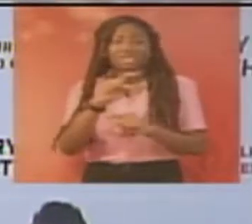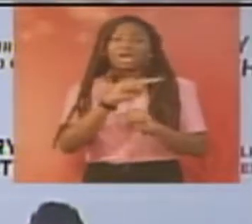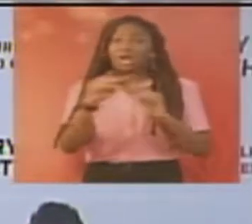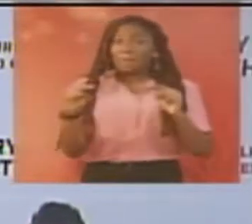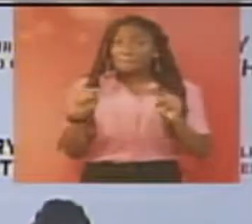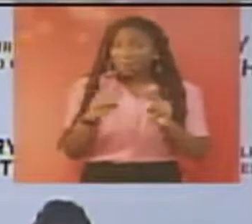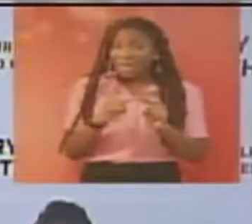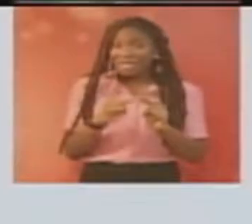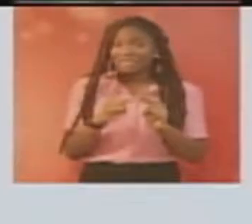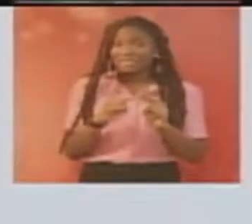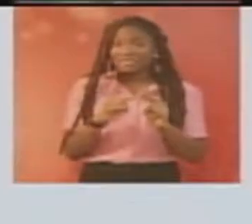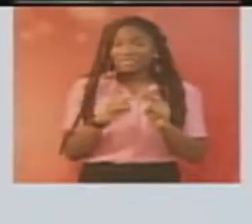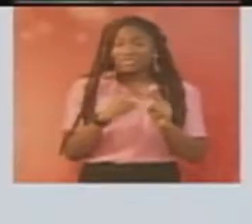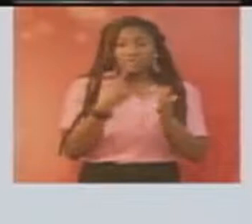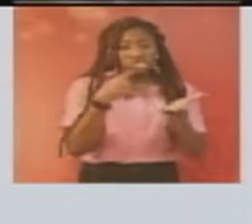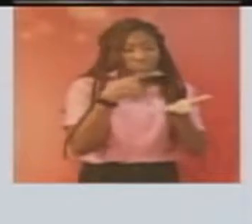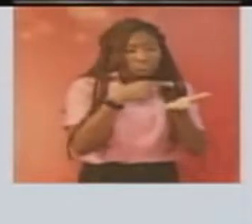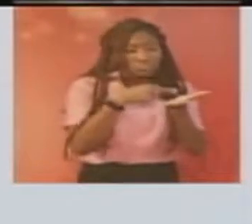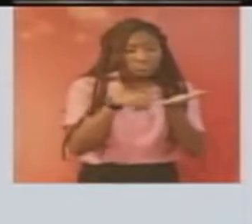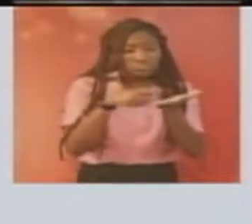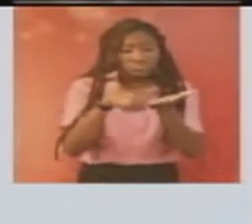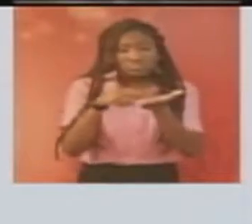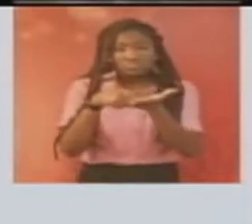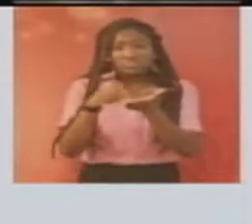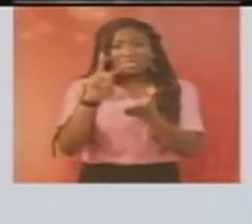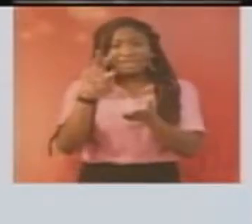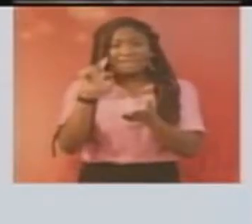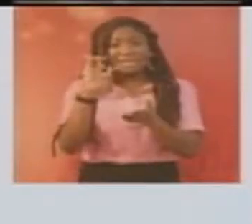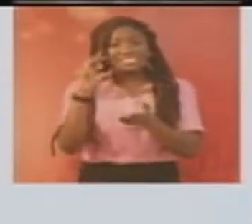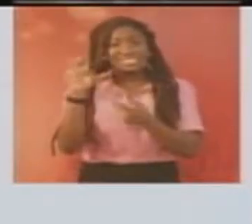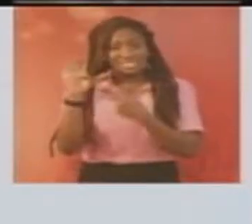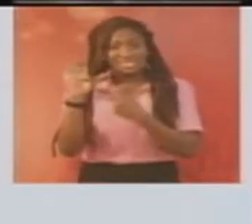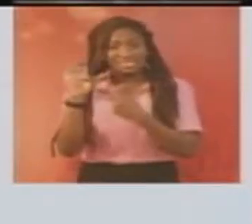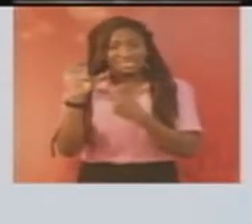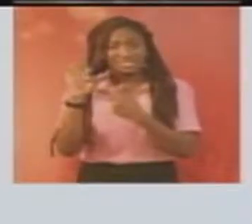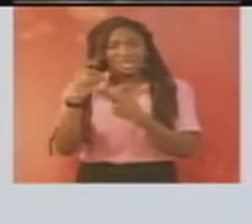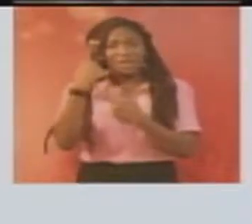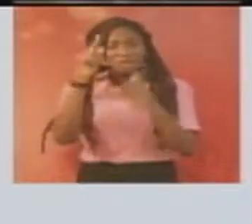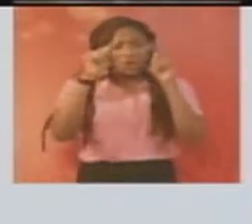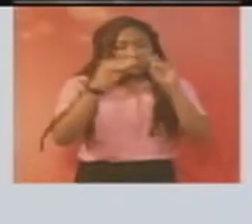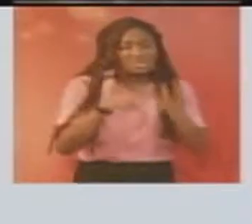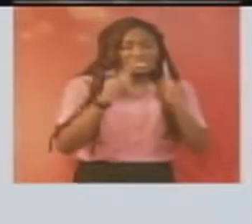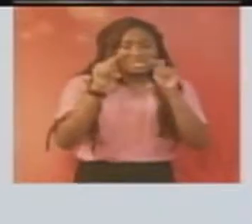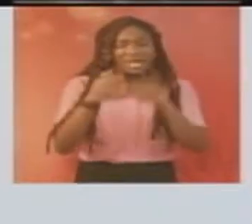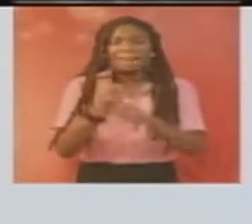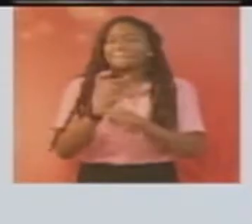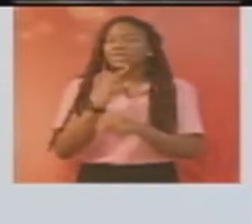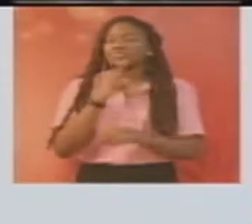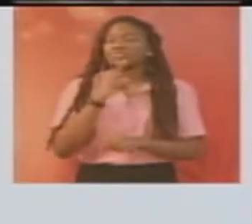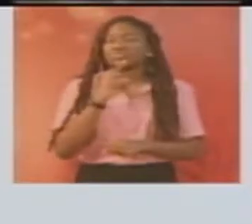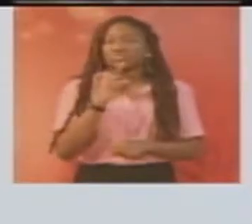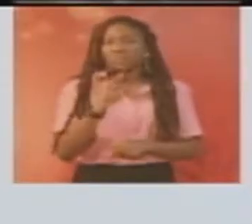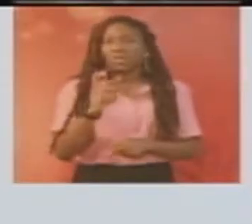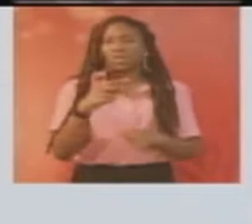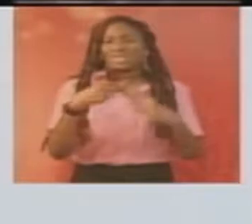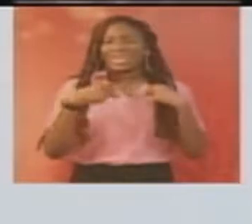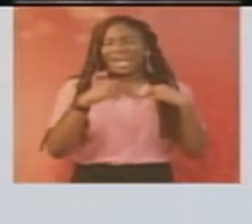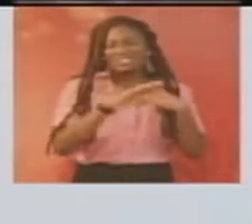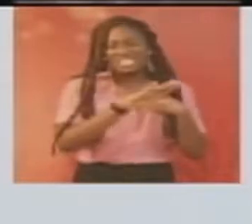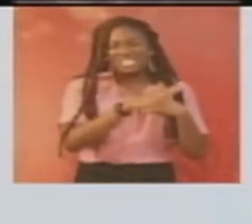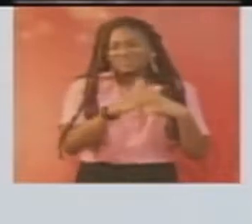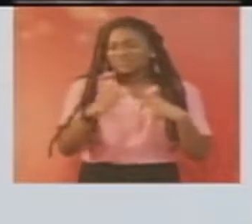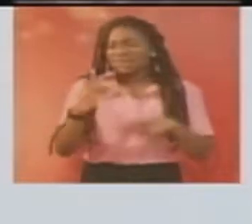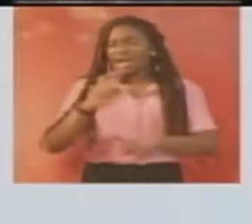try, depending on the target, you obviously want to try to have as diverse a pool of people as possible. Some of the trials have been